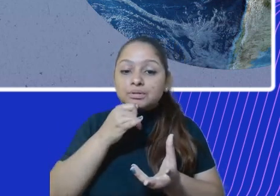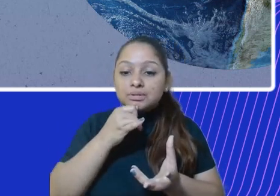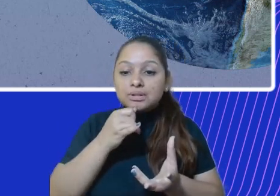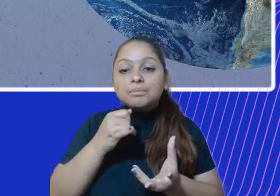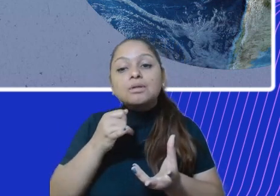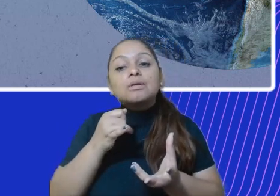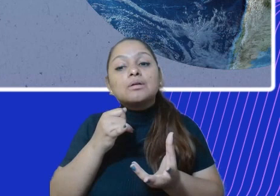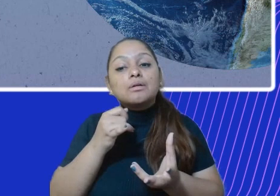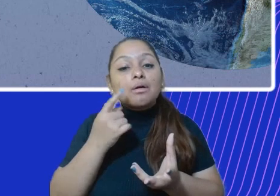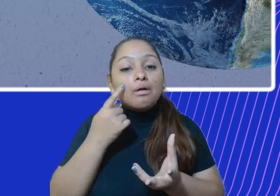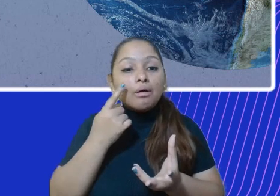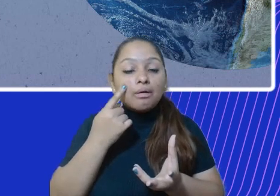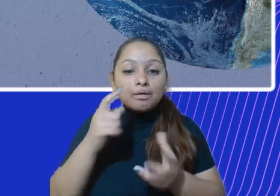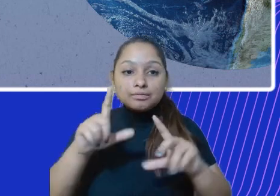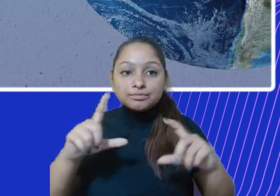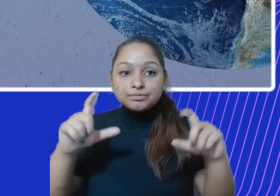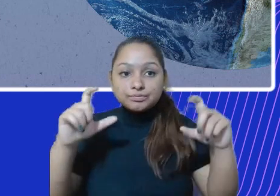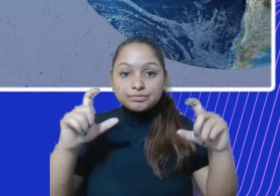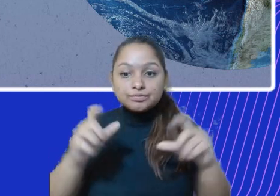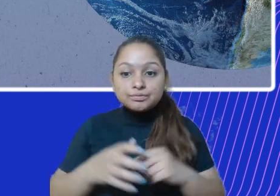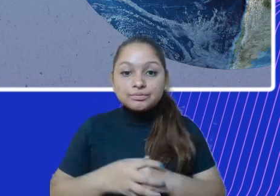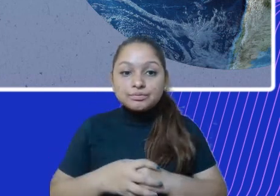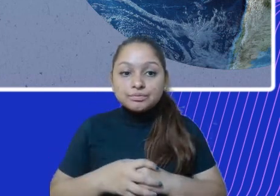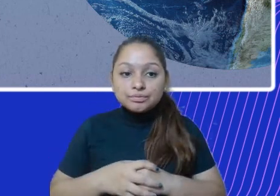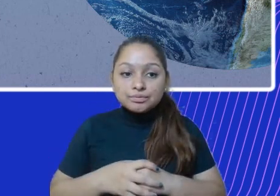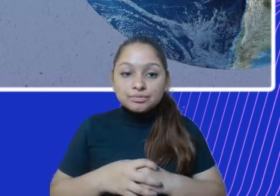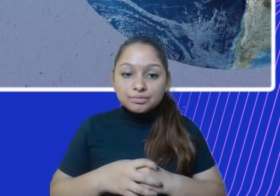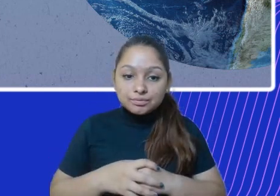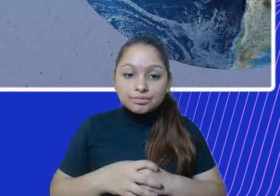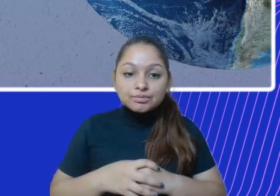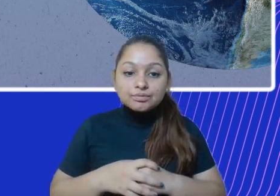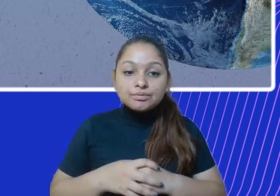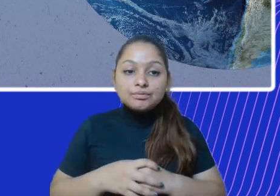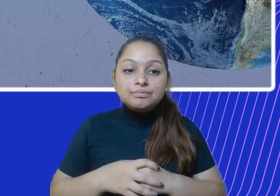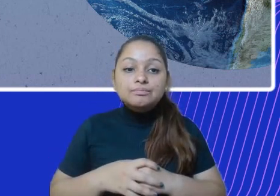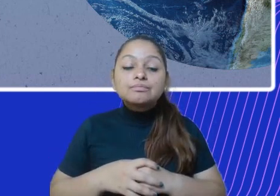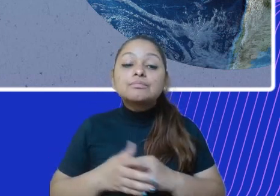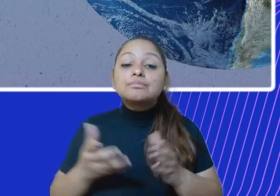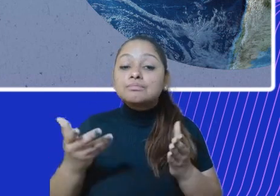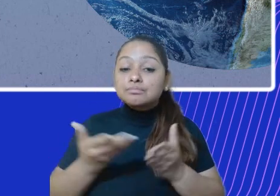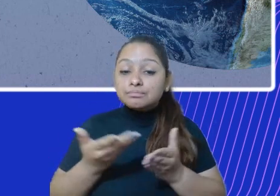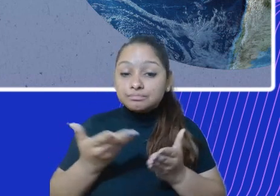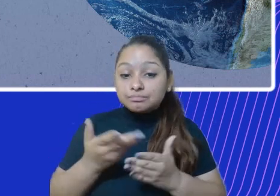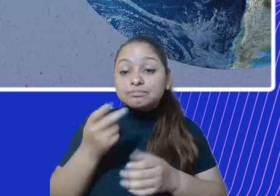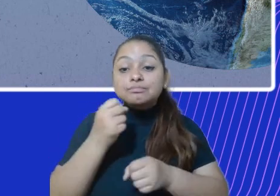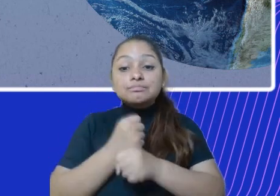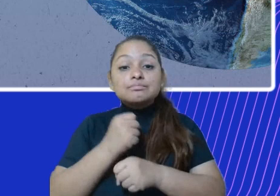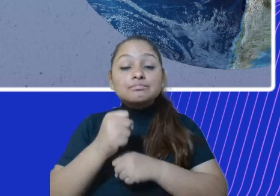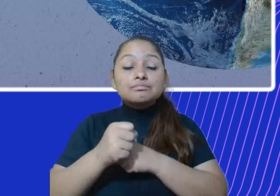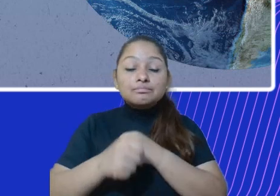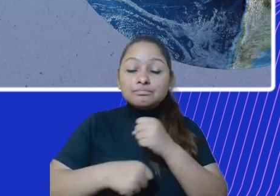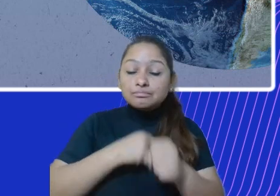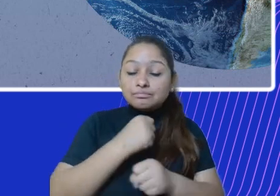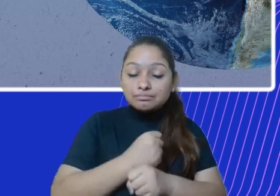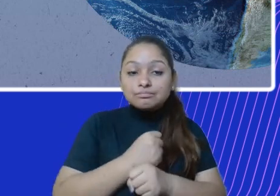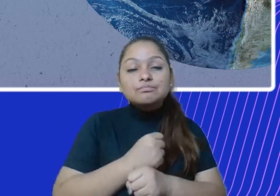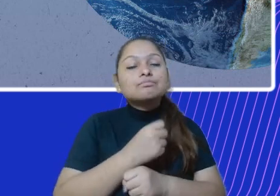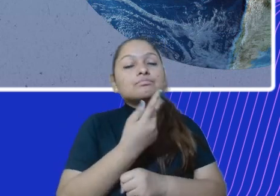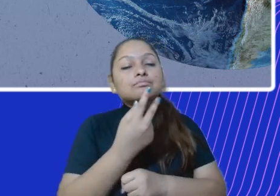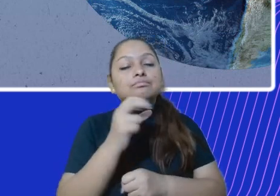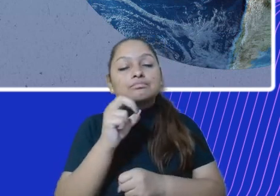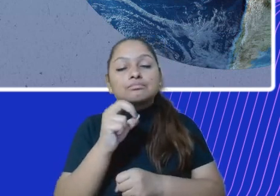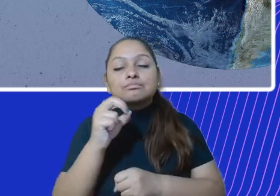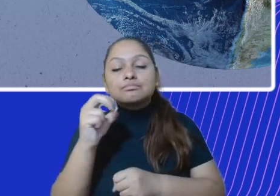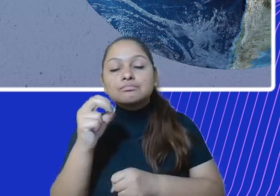1 year, and how long we spend it. In 1981, we would spend it in December. Now in 2022, we had an acceleration of that,